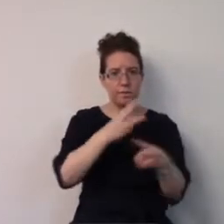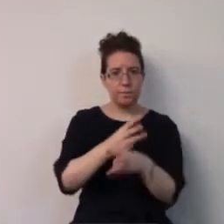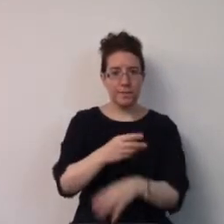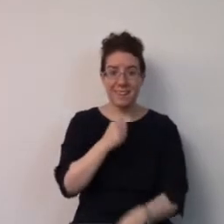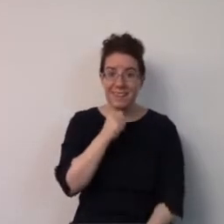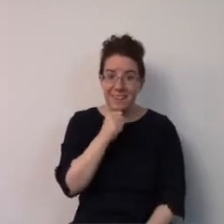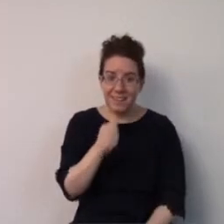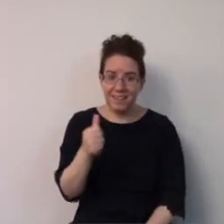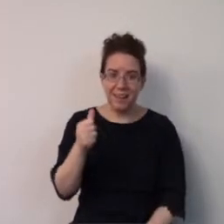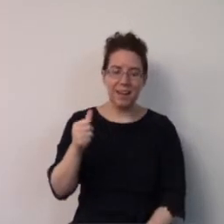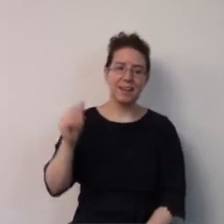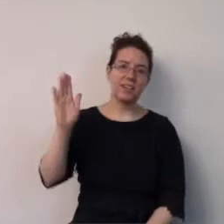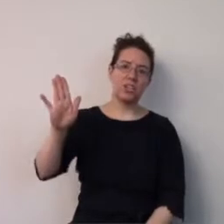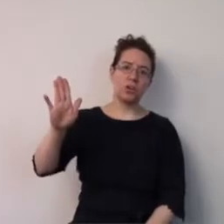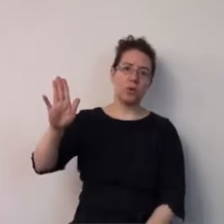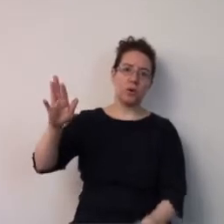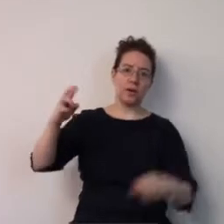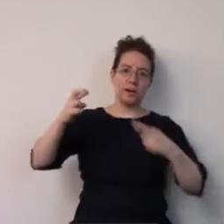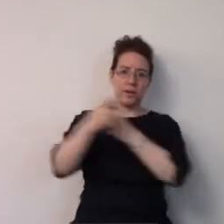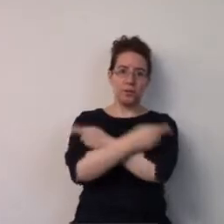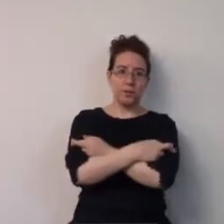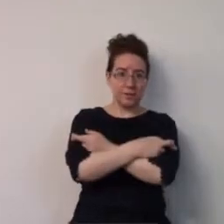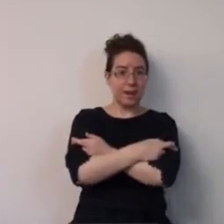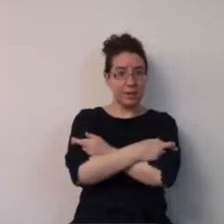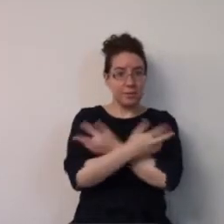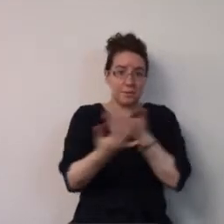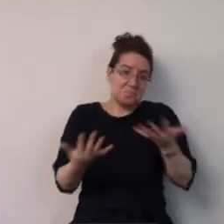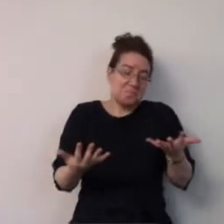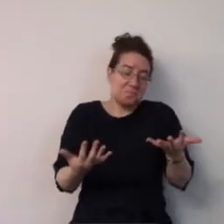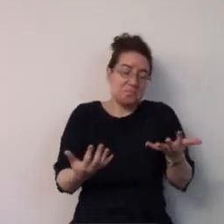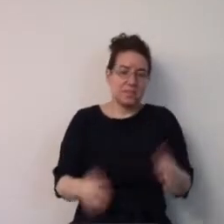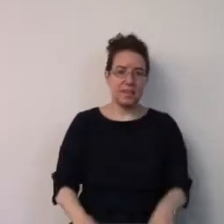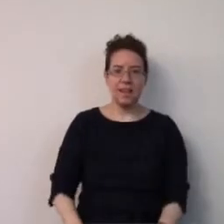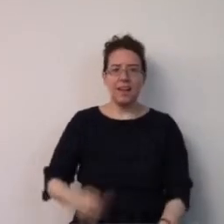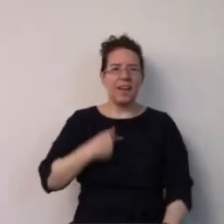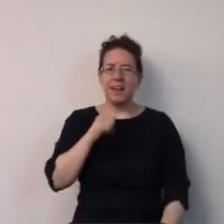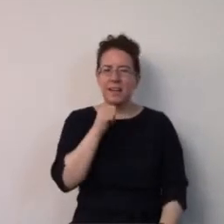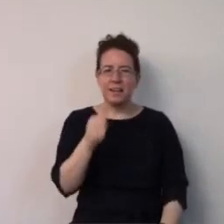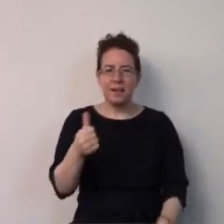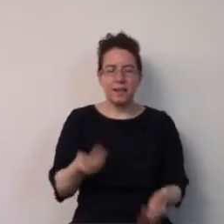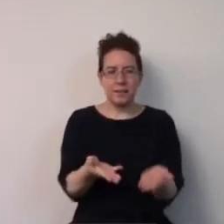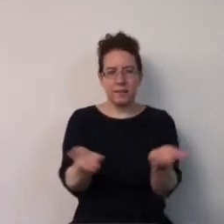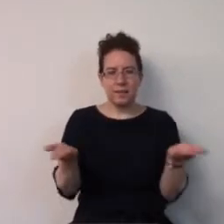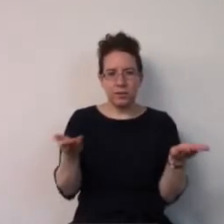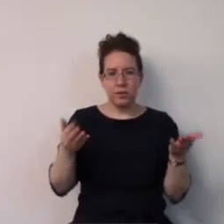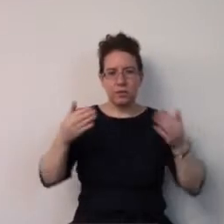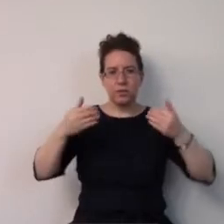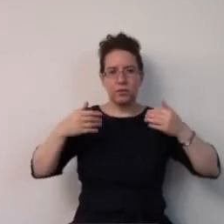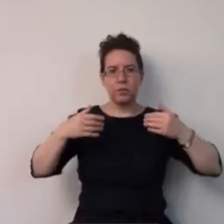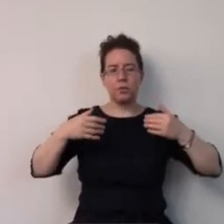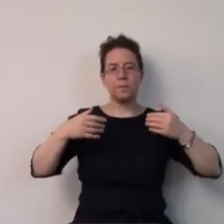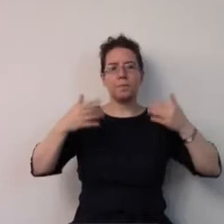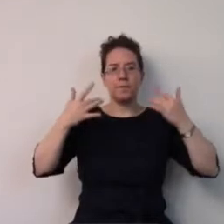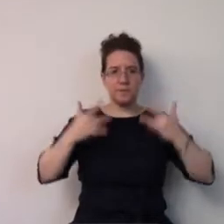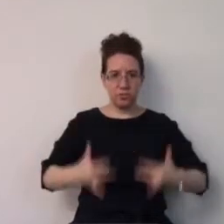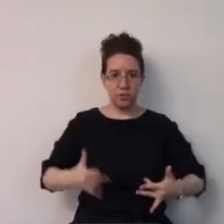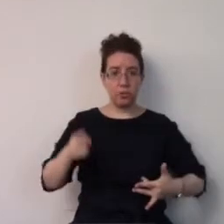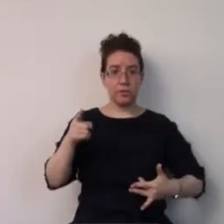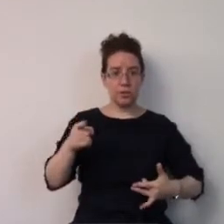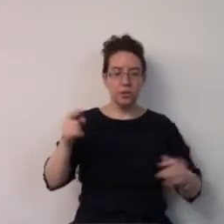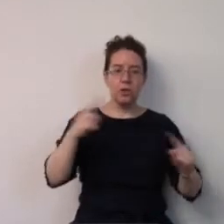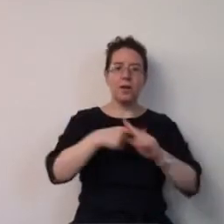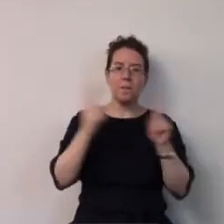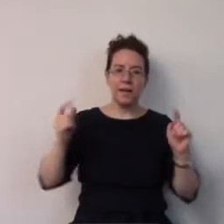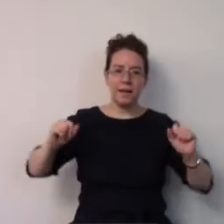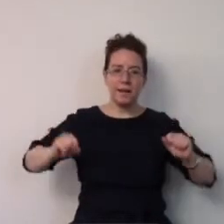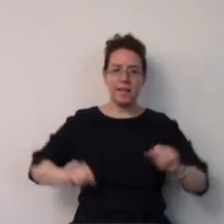not here to discourage you. I'm here to encourage you to be watchful for what really is important. Amen.